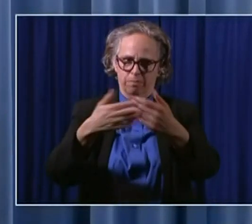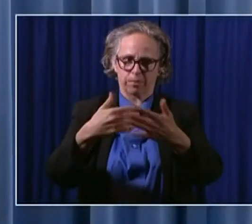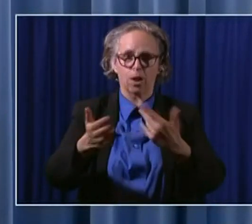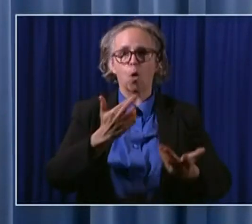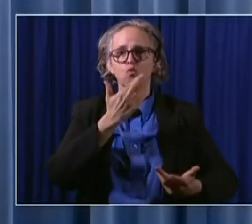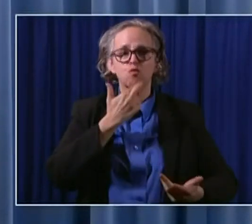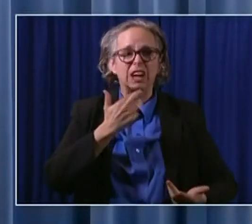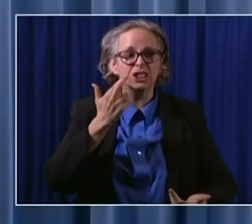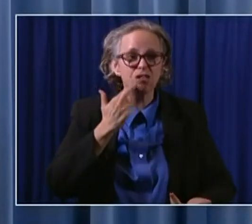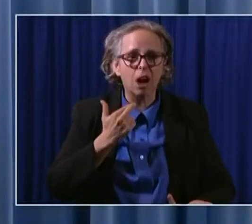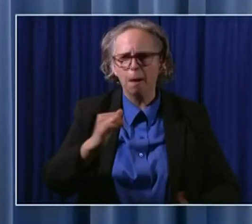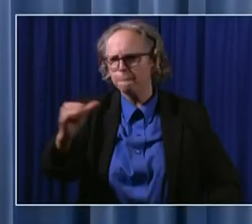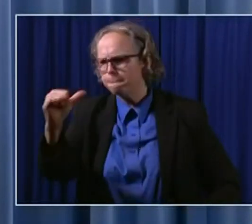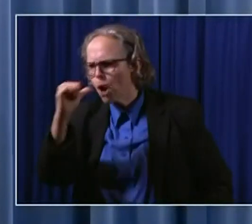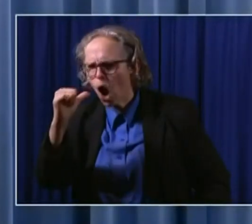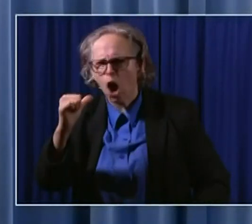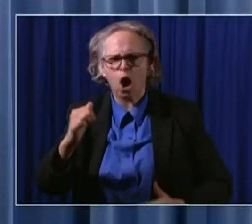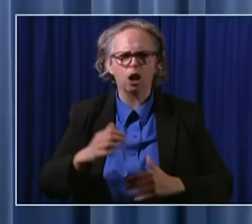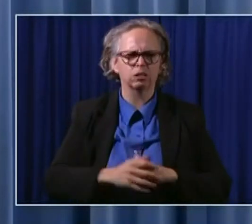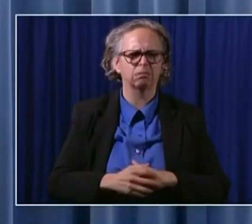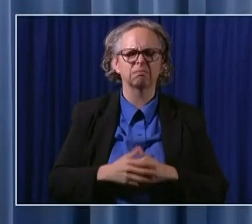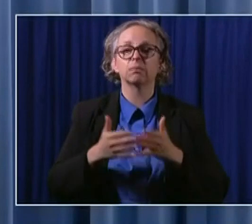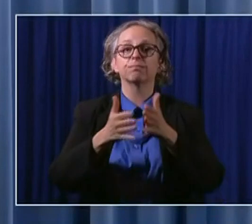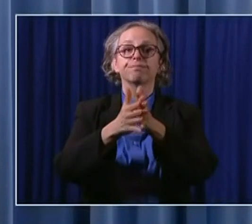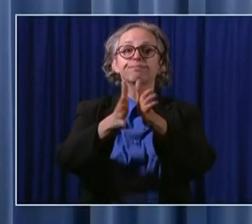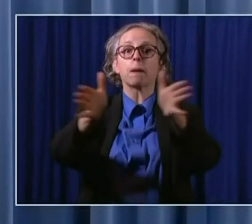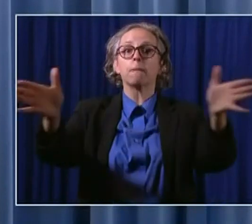place in public.